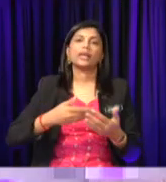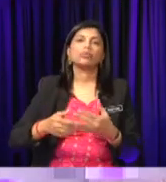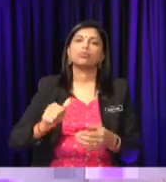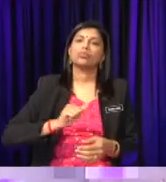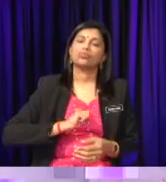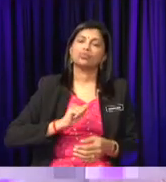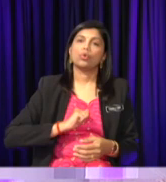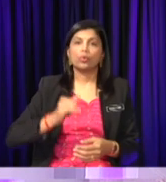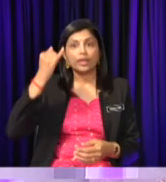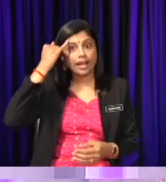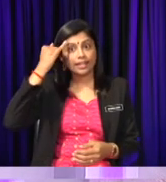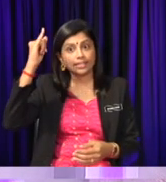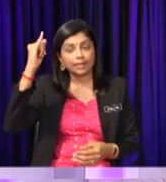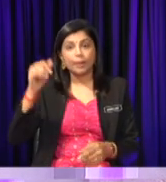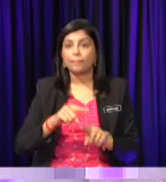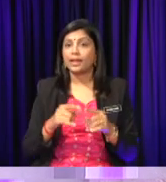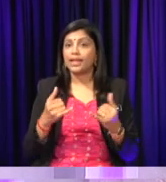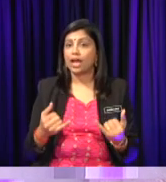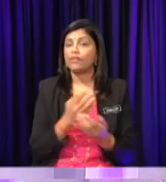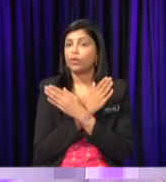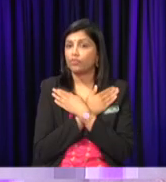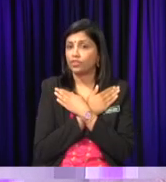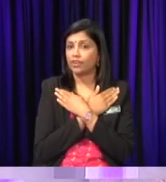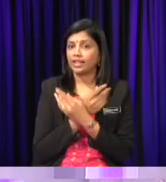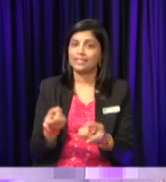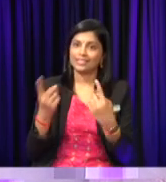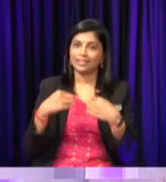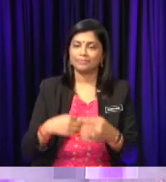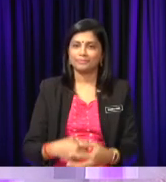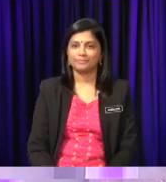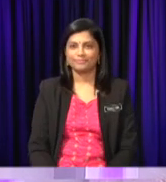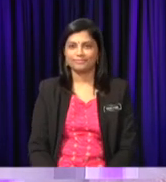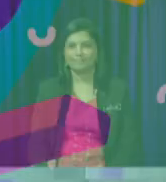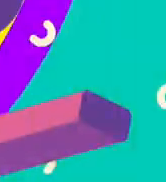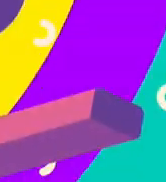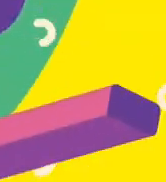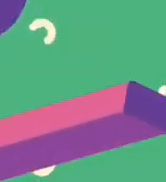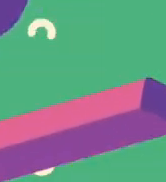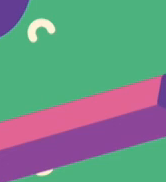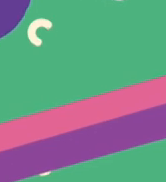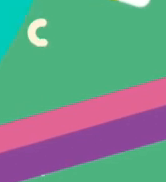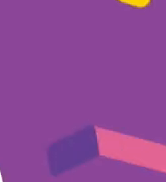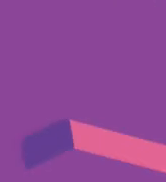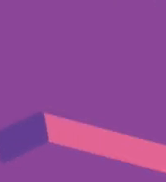short break as usual, and we'll be right back here on EduwebTV KPM.